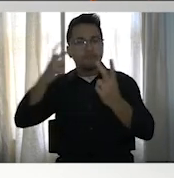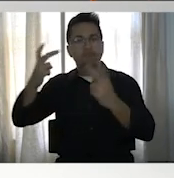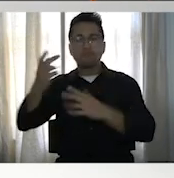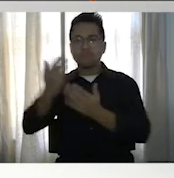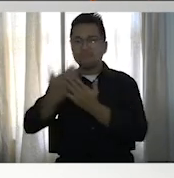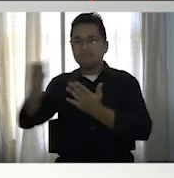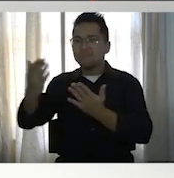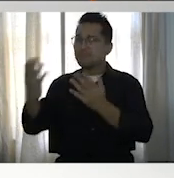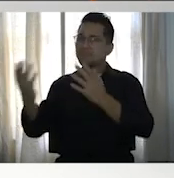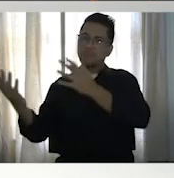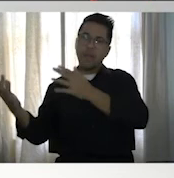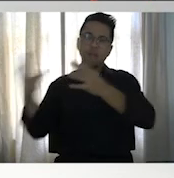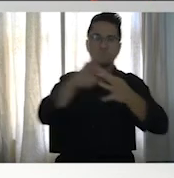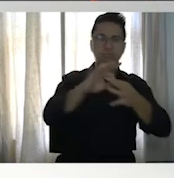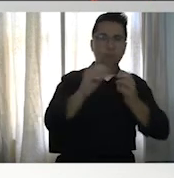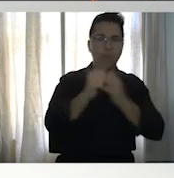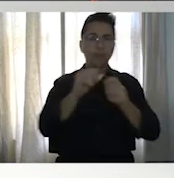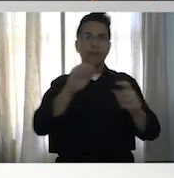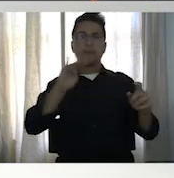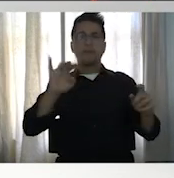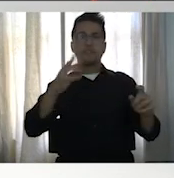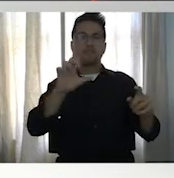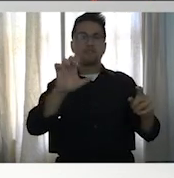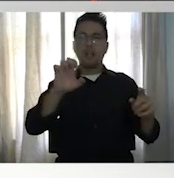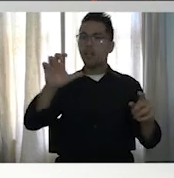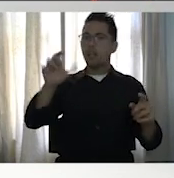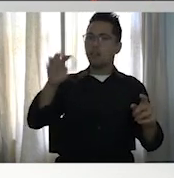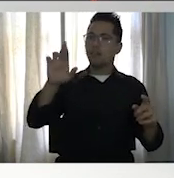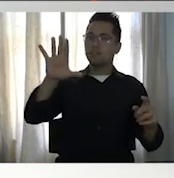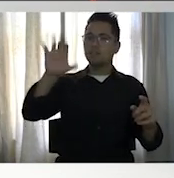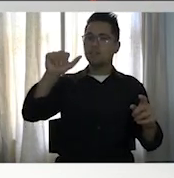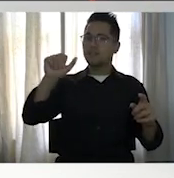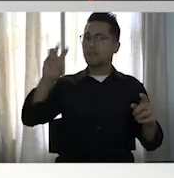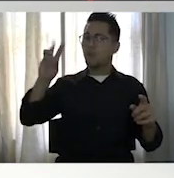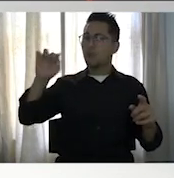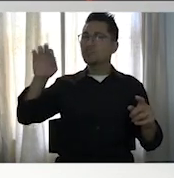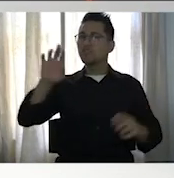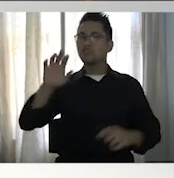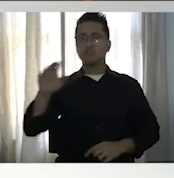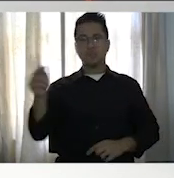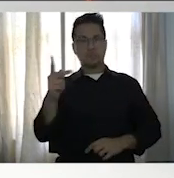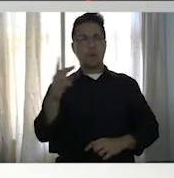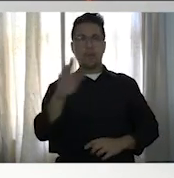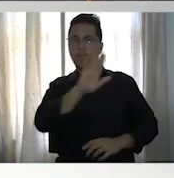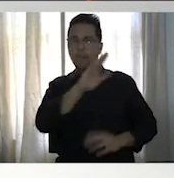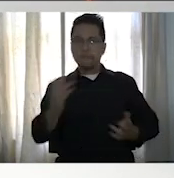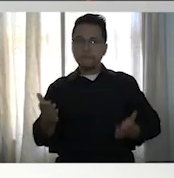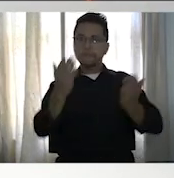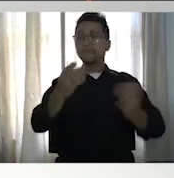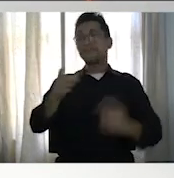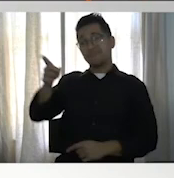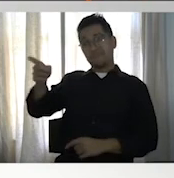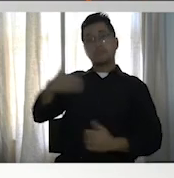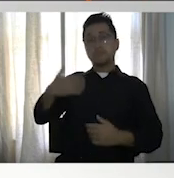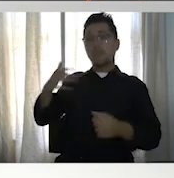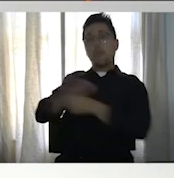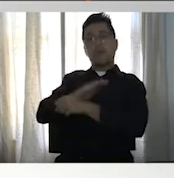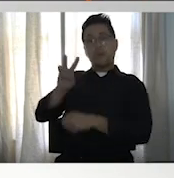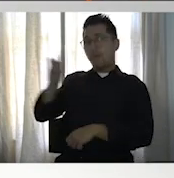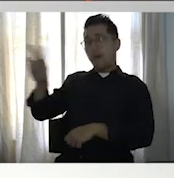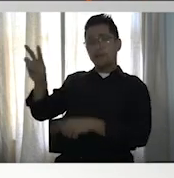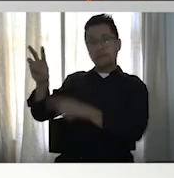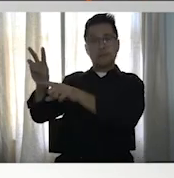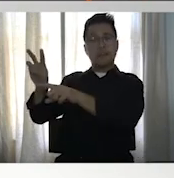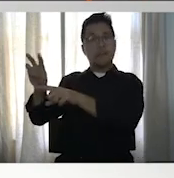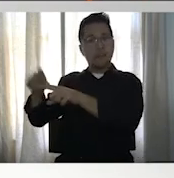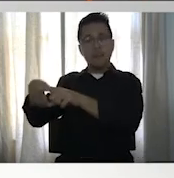go along with some of Michelle Garcia Winner's suggestions, and she has a whole website also